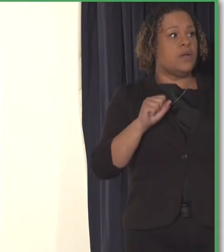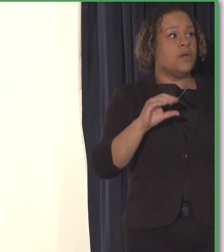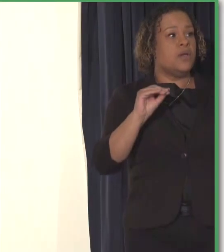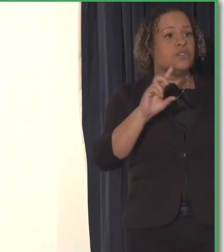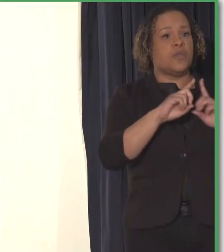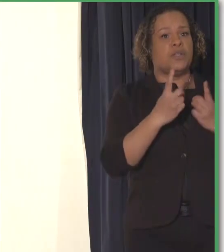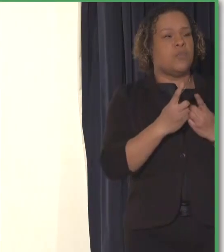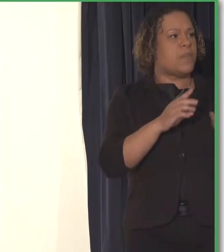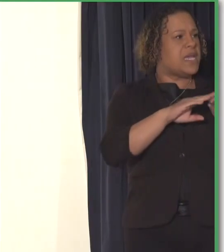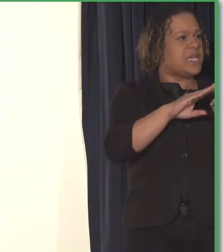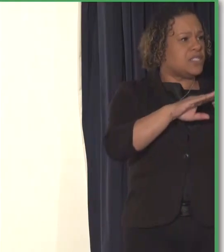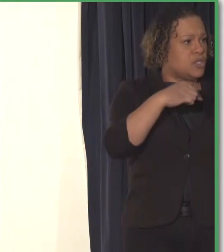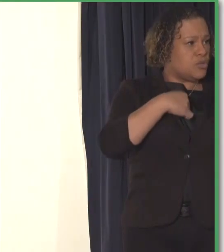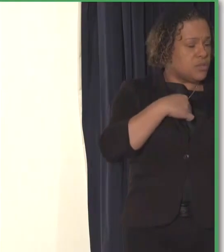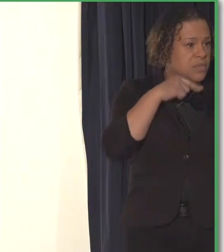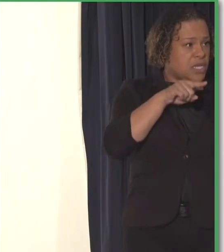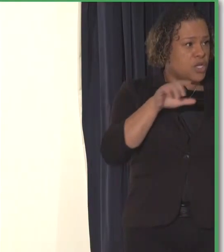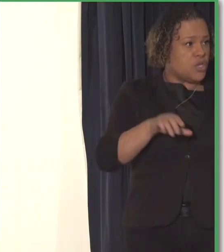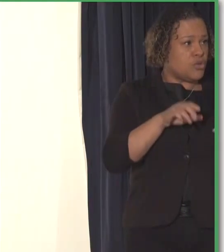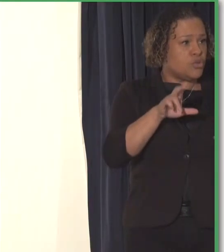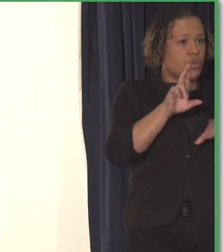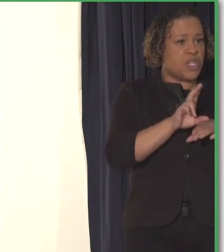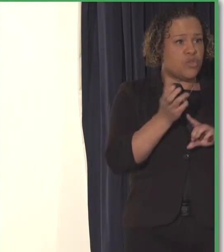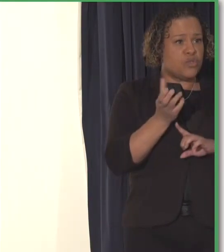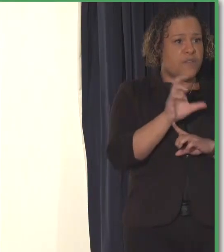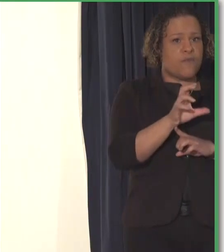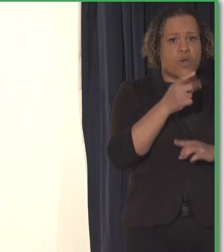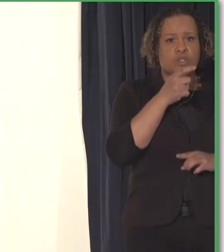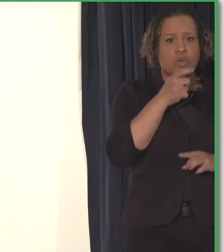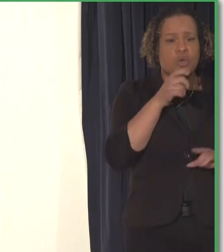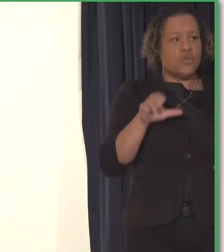department... Excuse me, are you doing the use of force? Who's doing use of force?